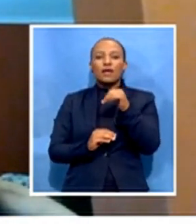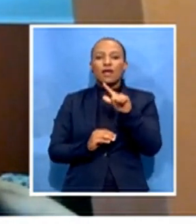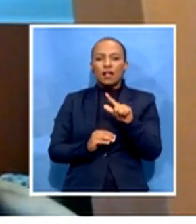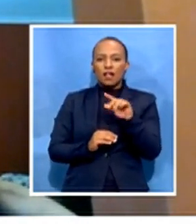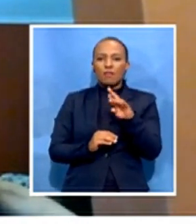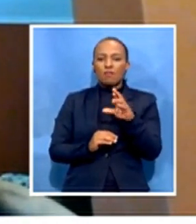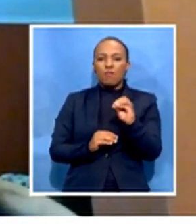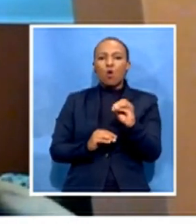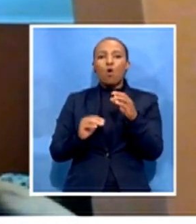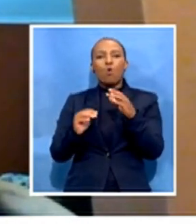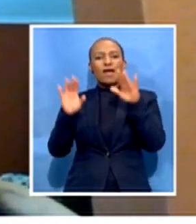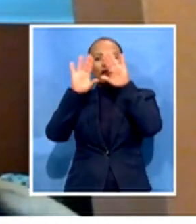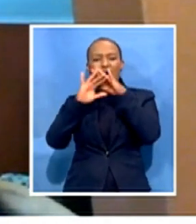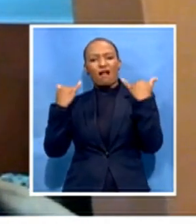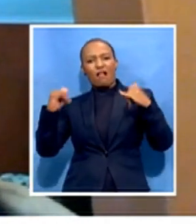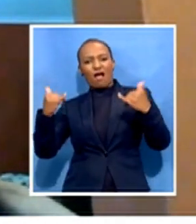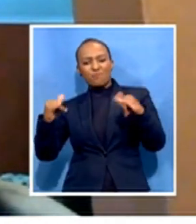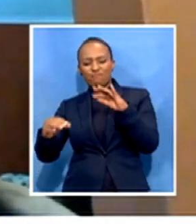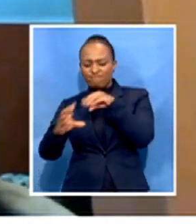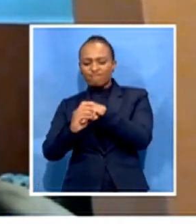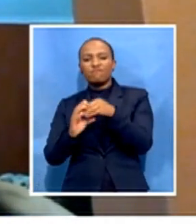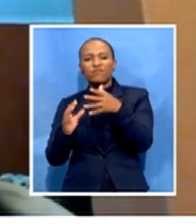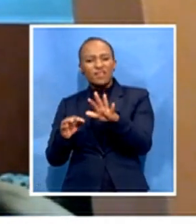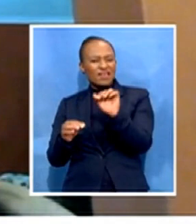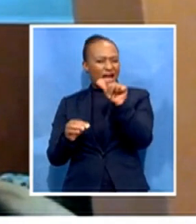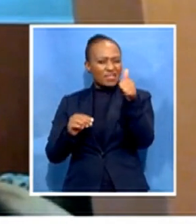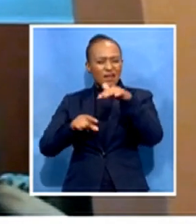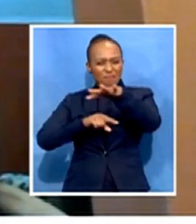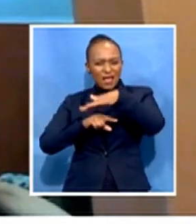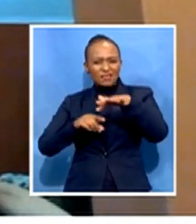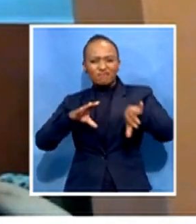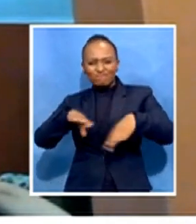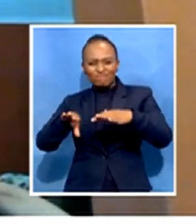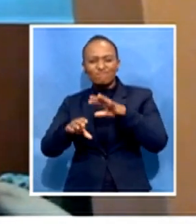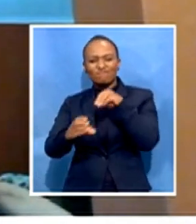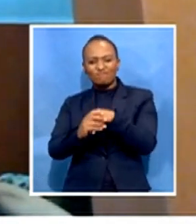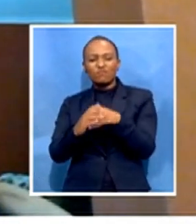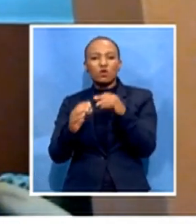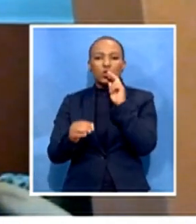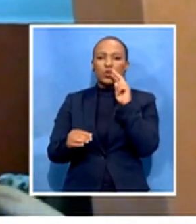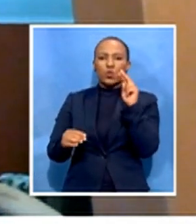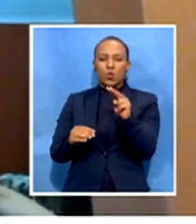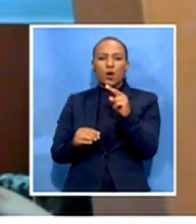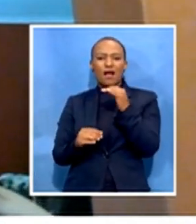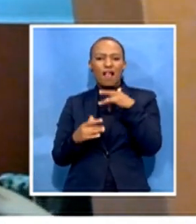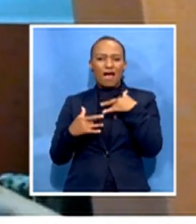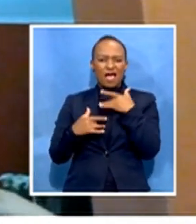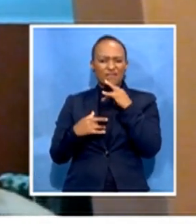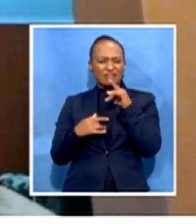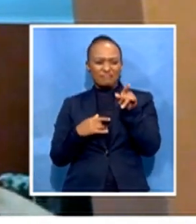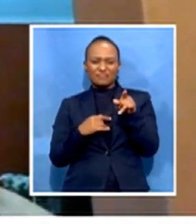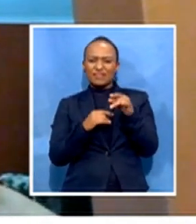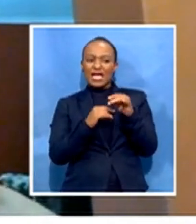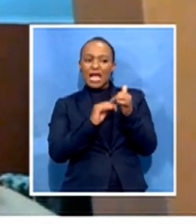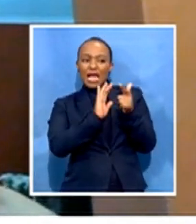of, activity where you kind of walk that dodgy line between what is legal and illegal. So let's focus on